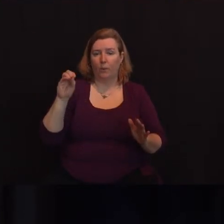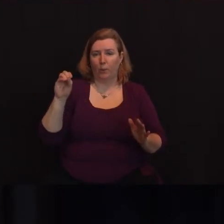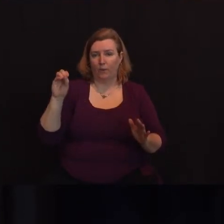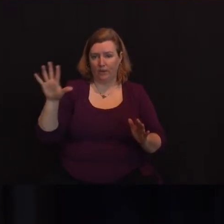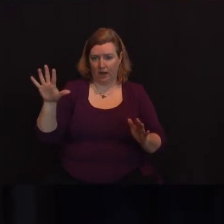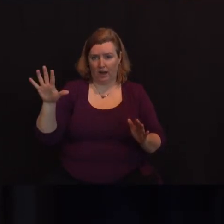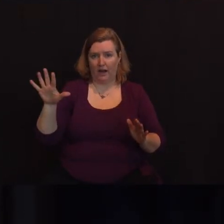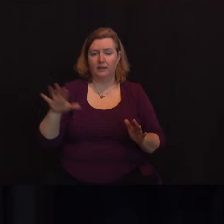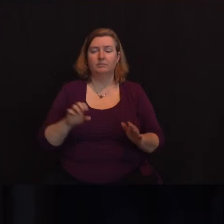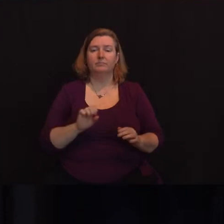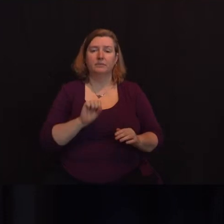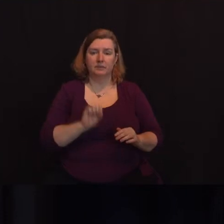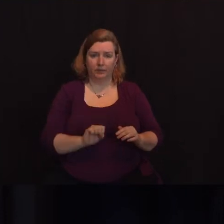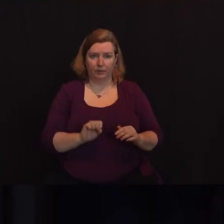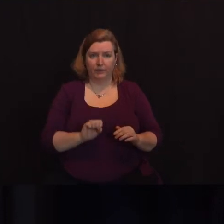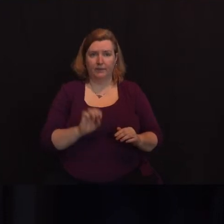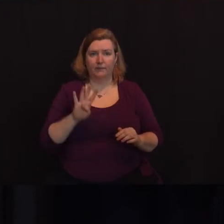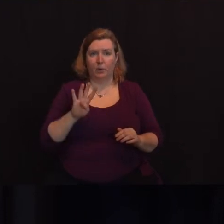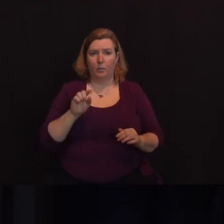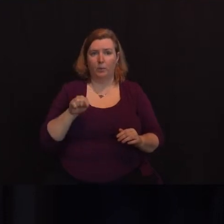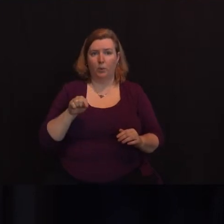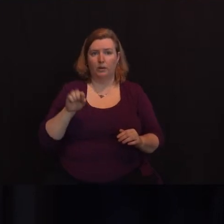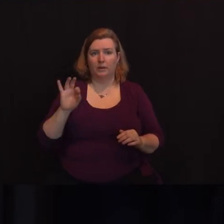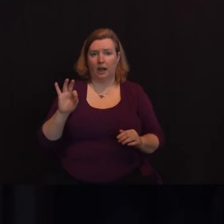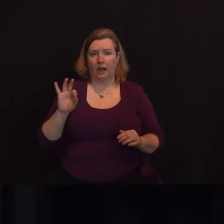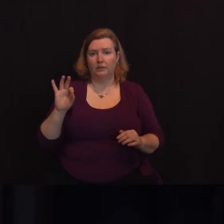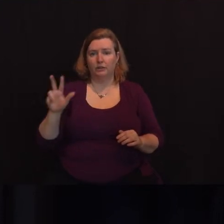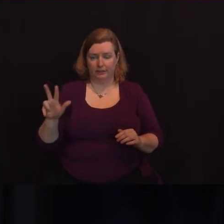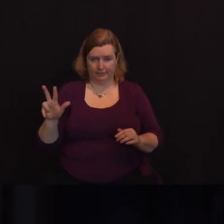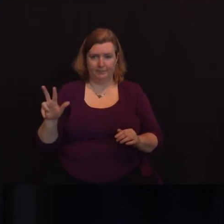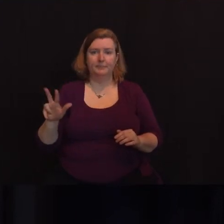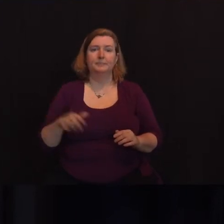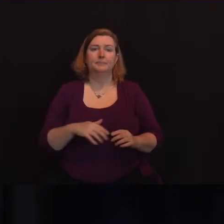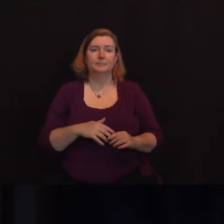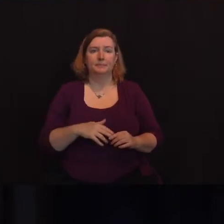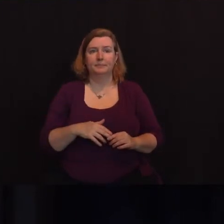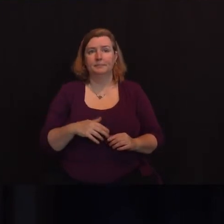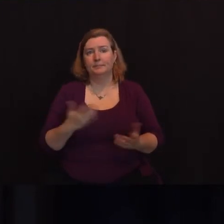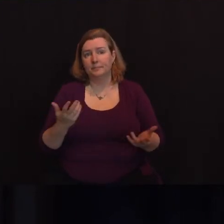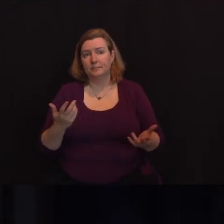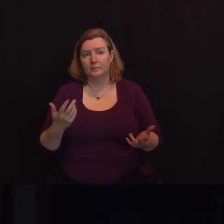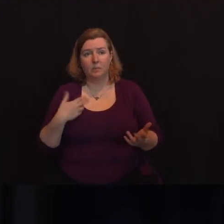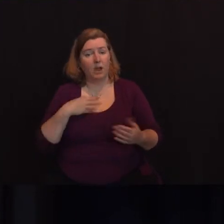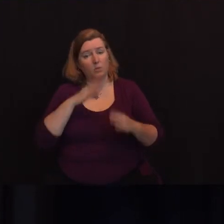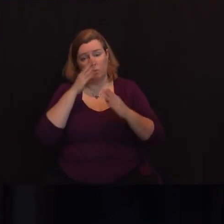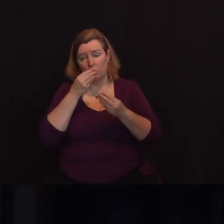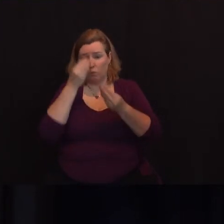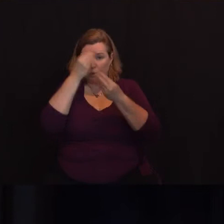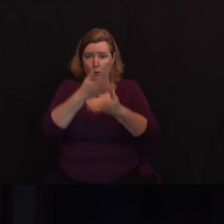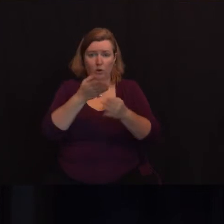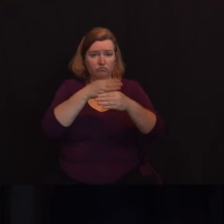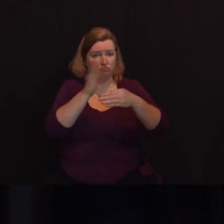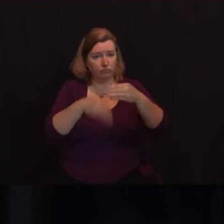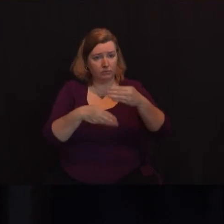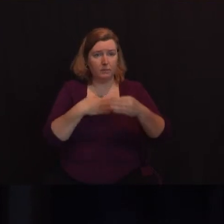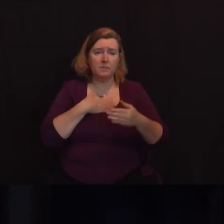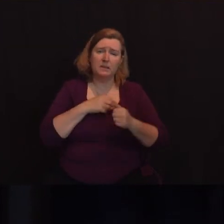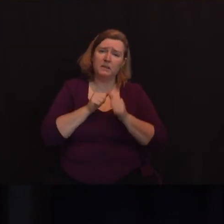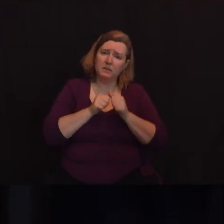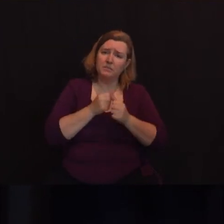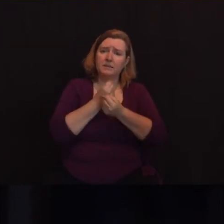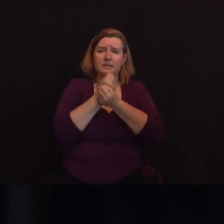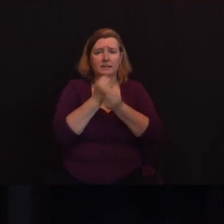southern part of the state 4.93%. So that concludes my daily report. Please continue to stay safe, mask